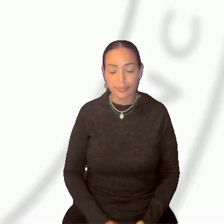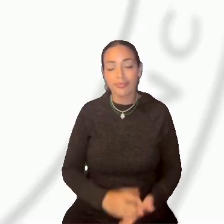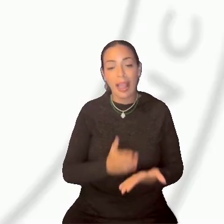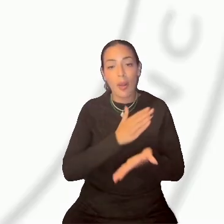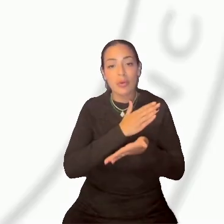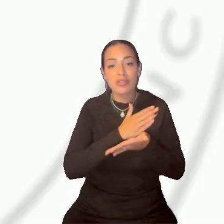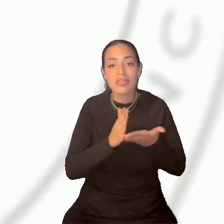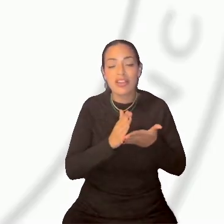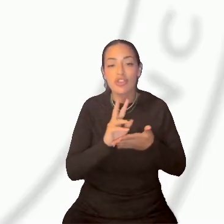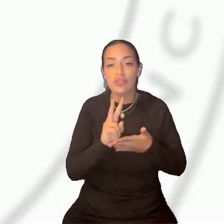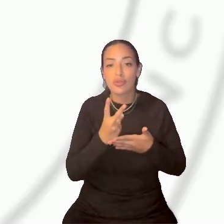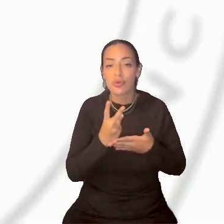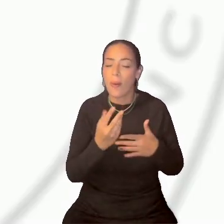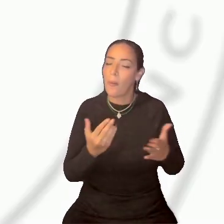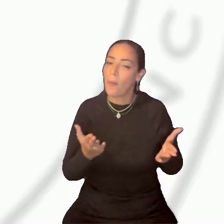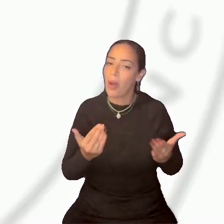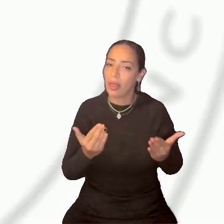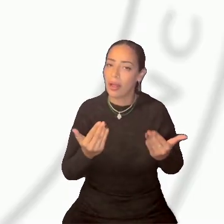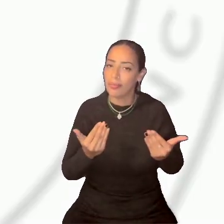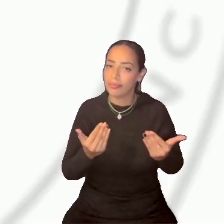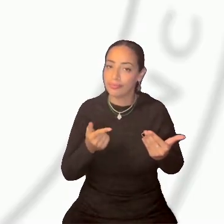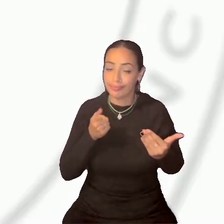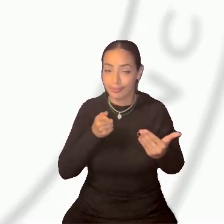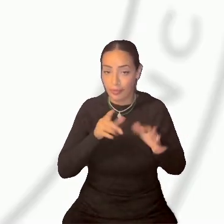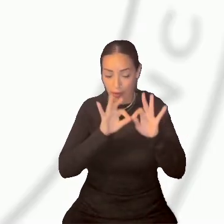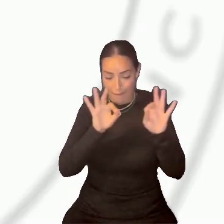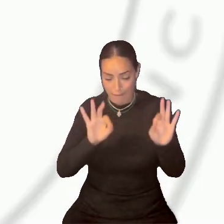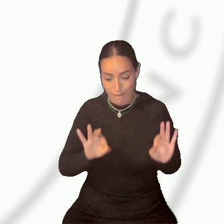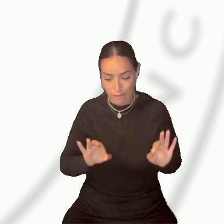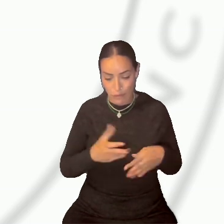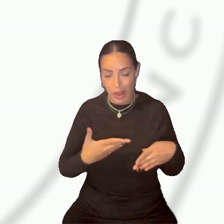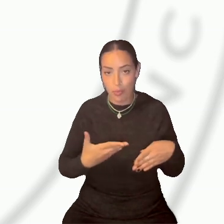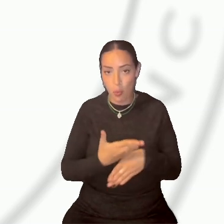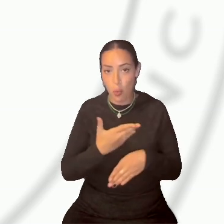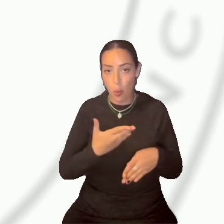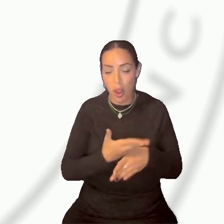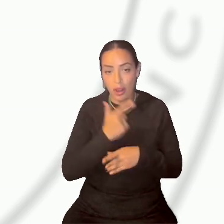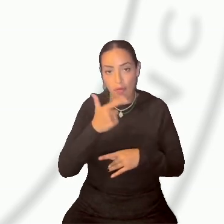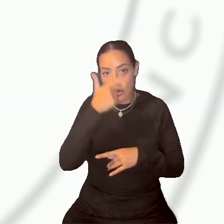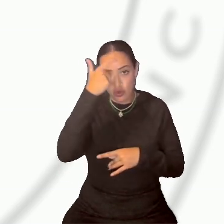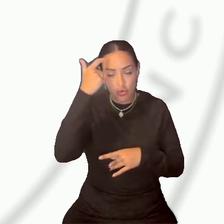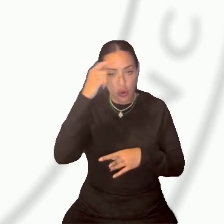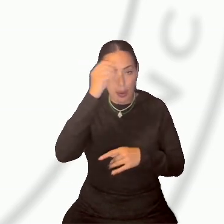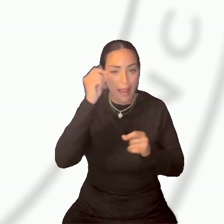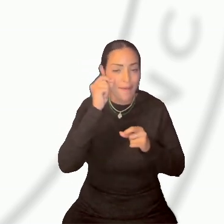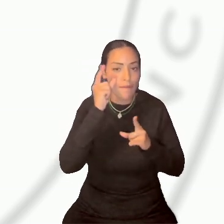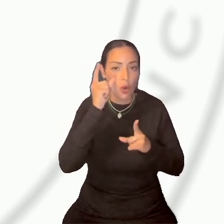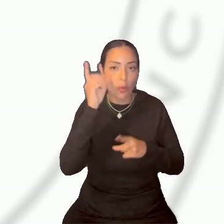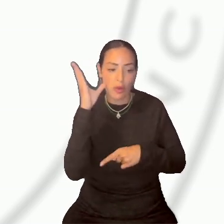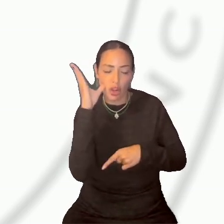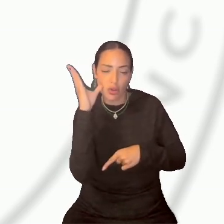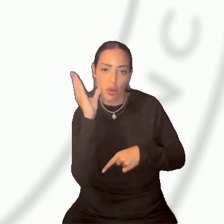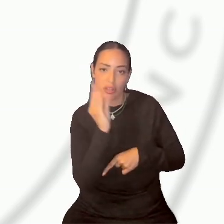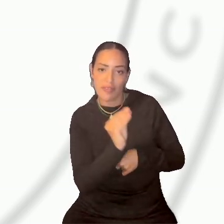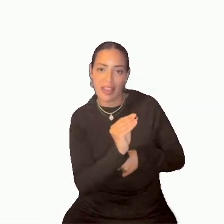Welcome to section 2, where we introduce a framework for trauma-informed notification and family liaison